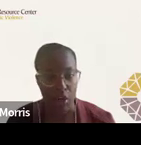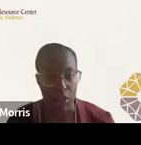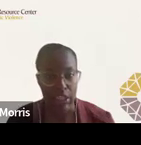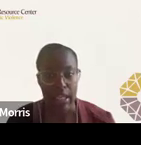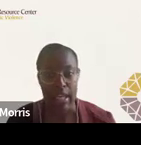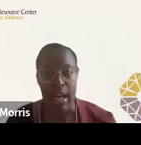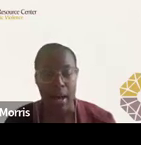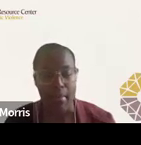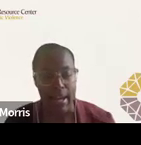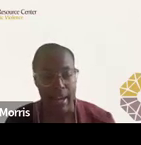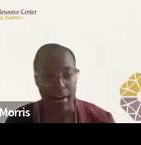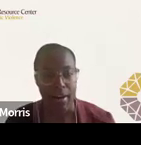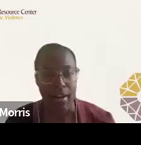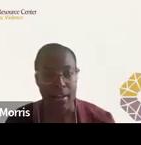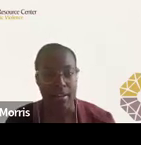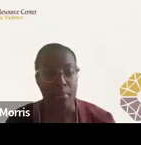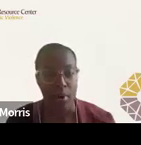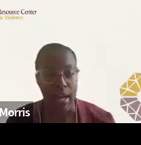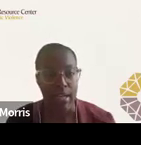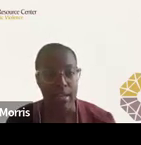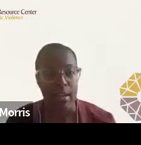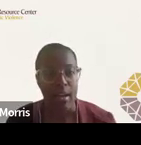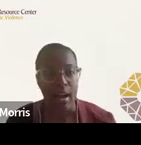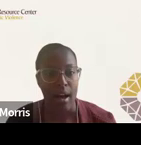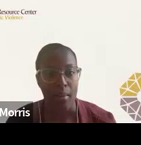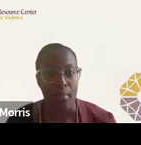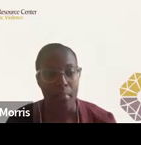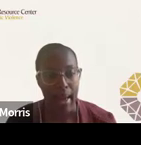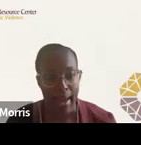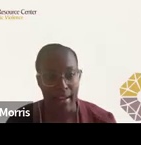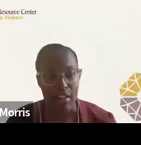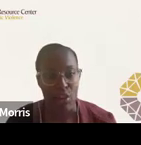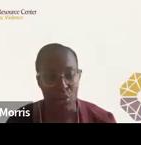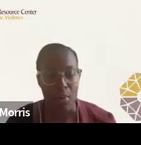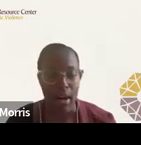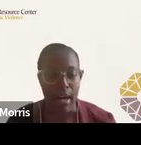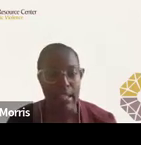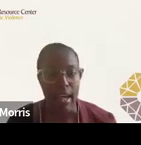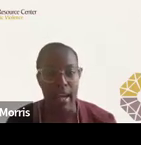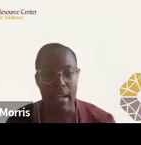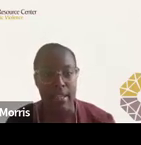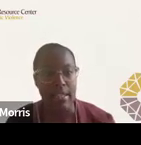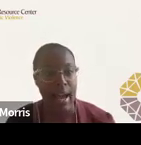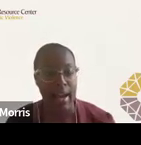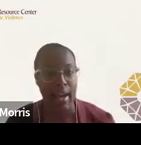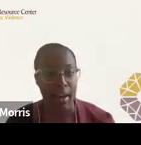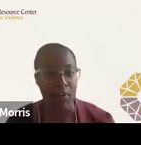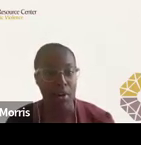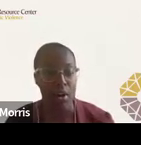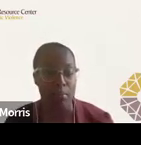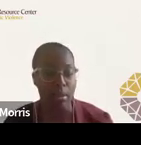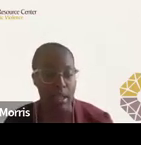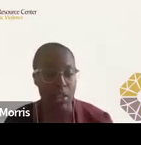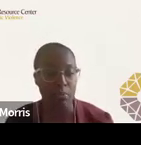white shirt. My hair is braided back in 2 braids, and I